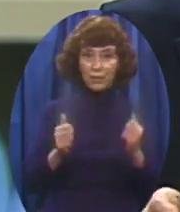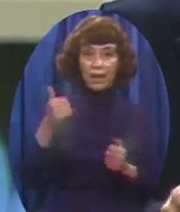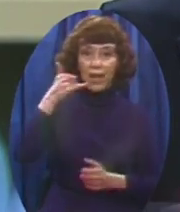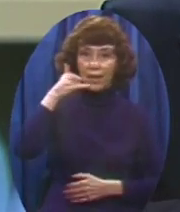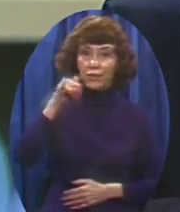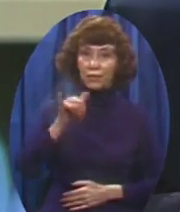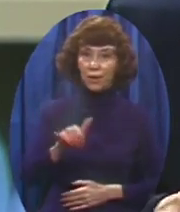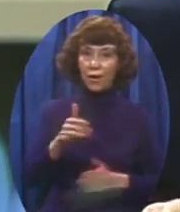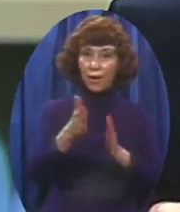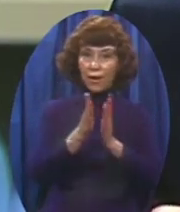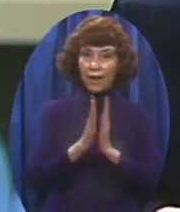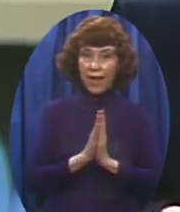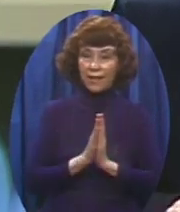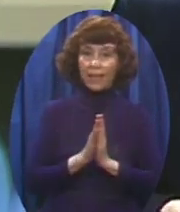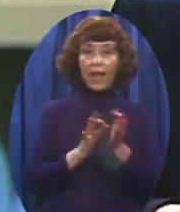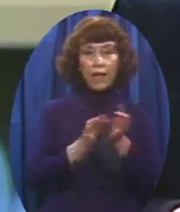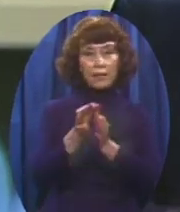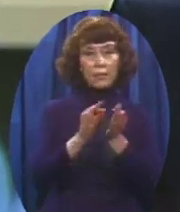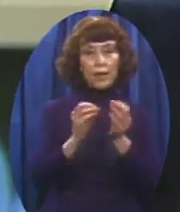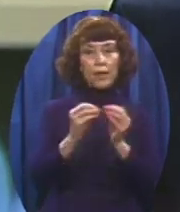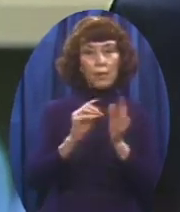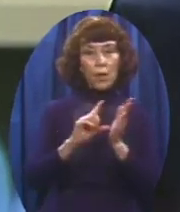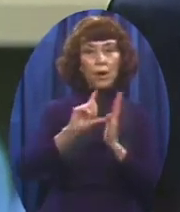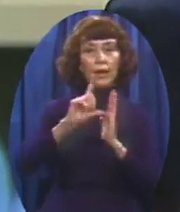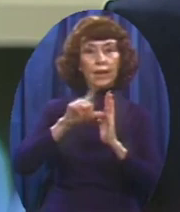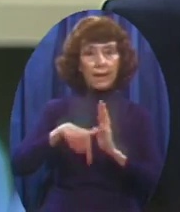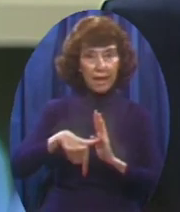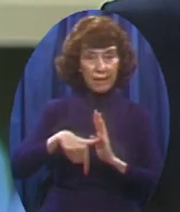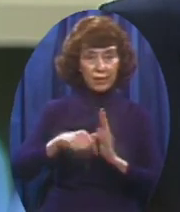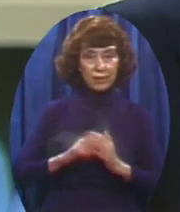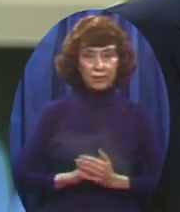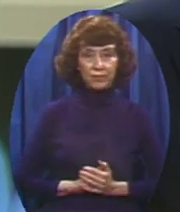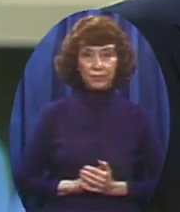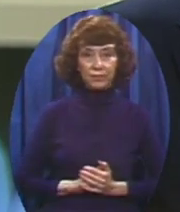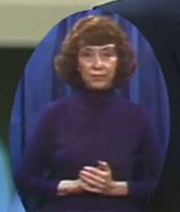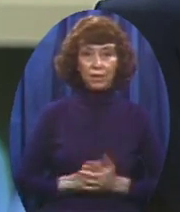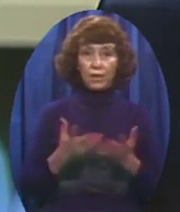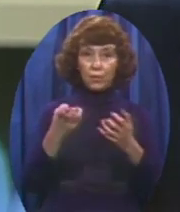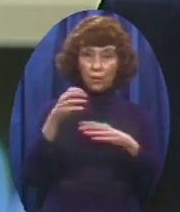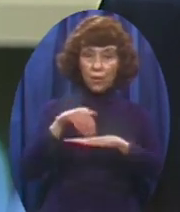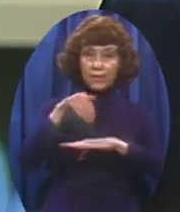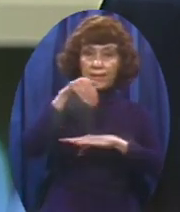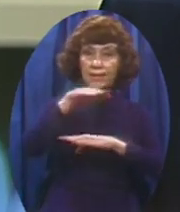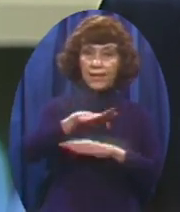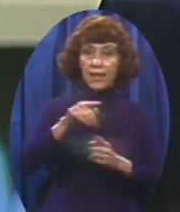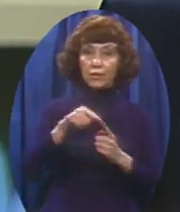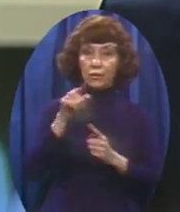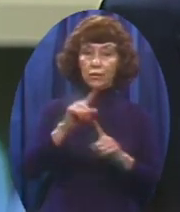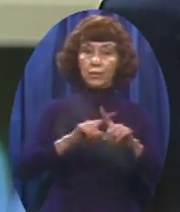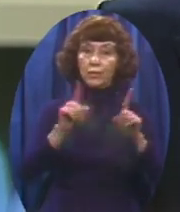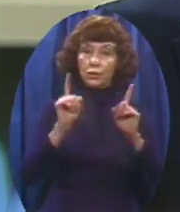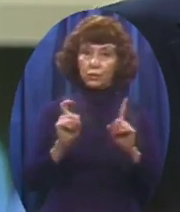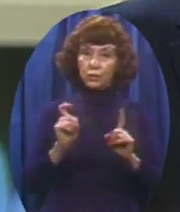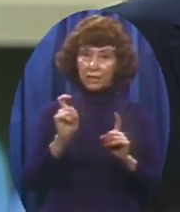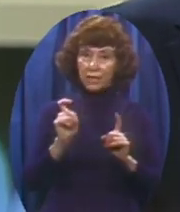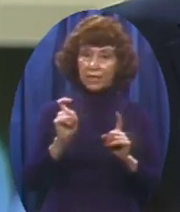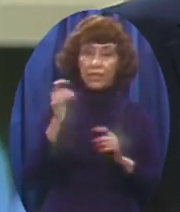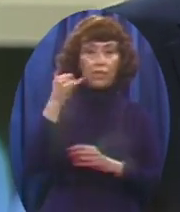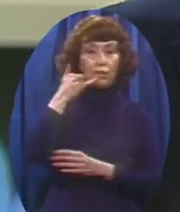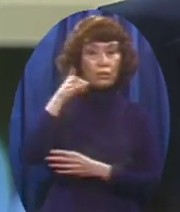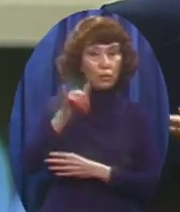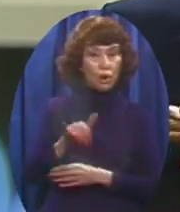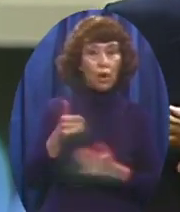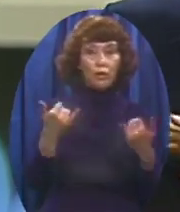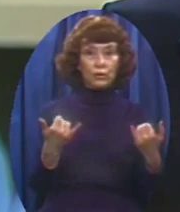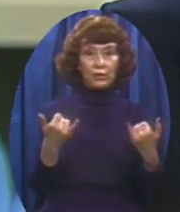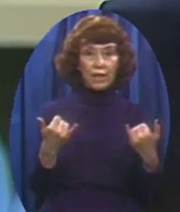say to our operators in order to get that set. We want to send it to you, but you need to write that toll-free number down and